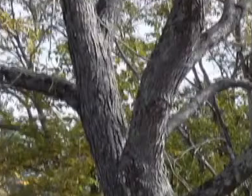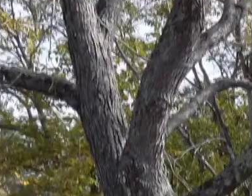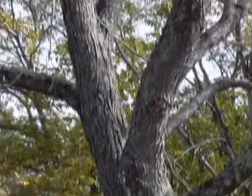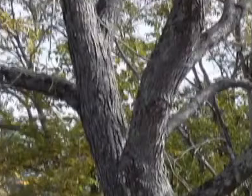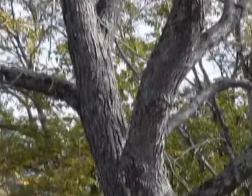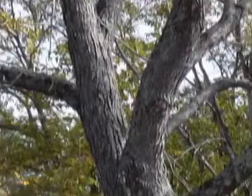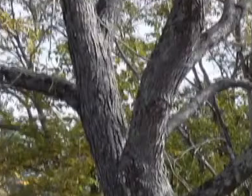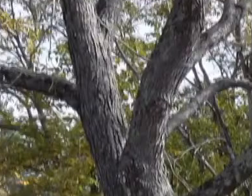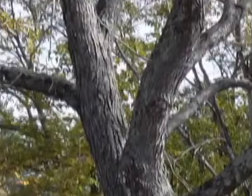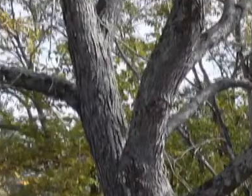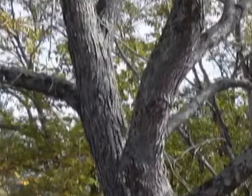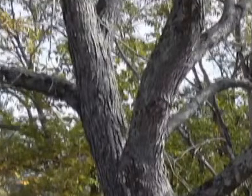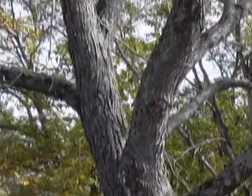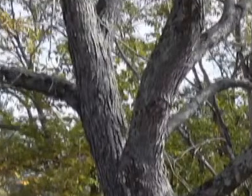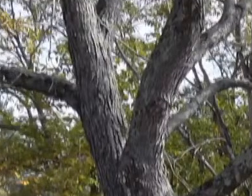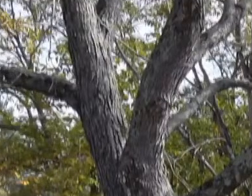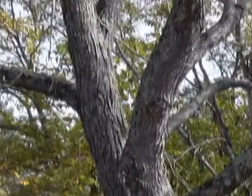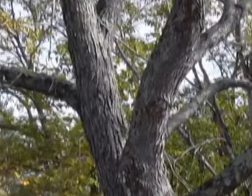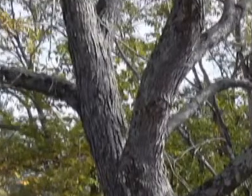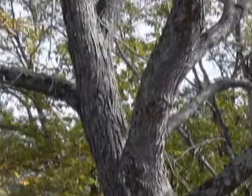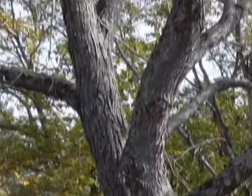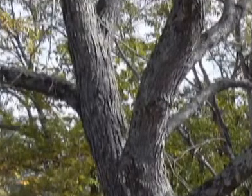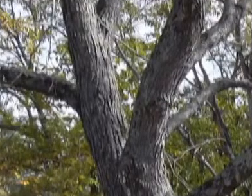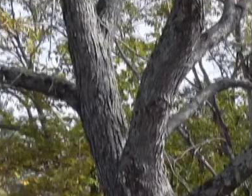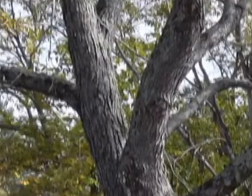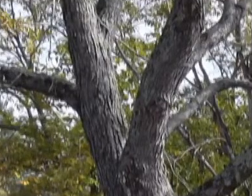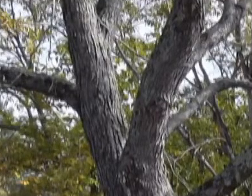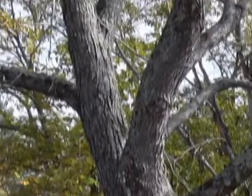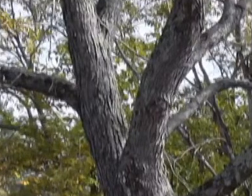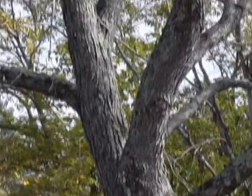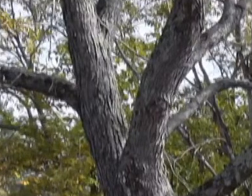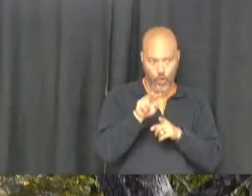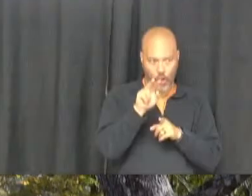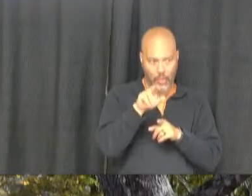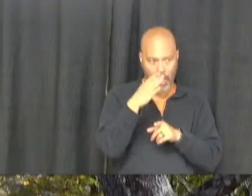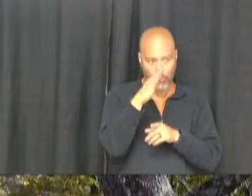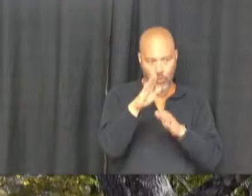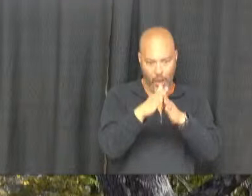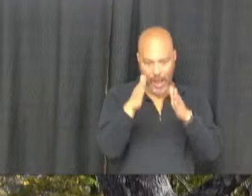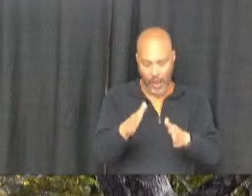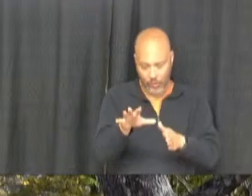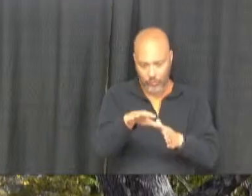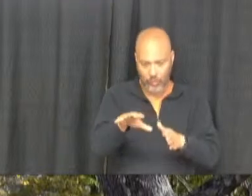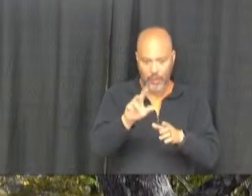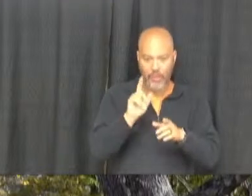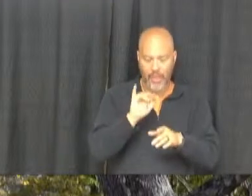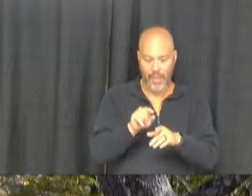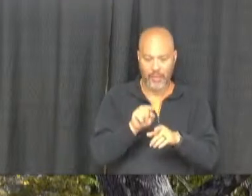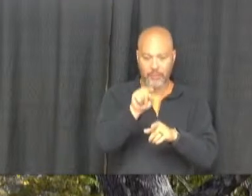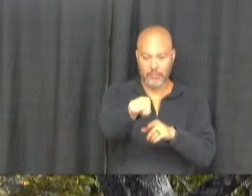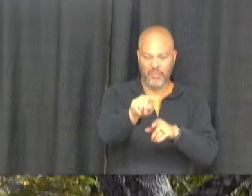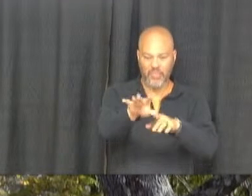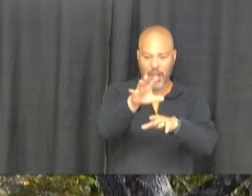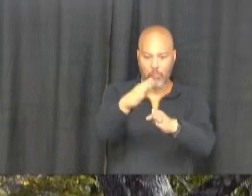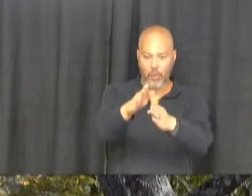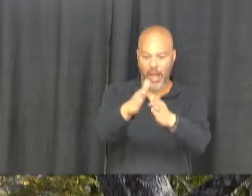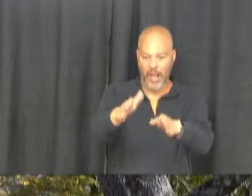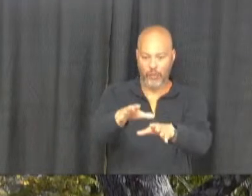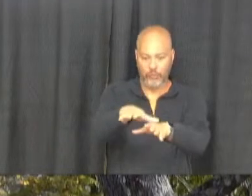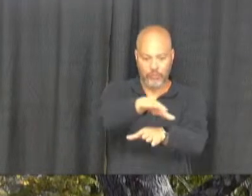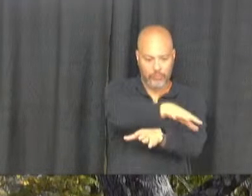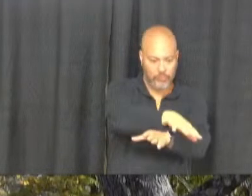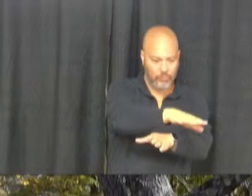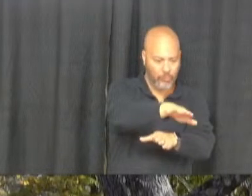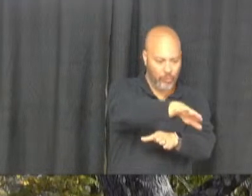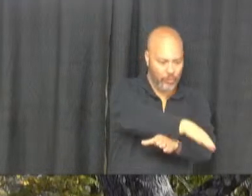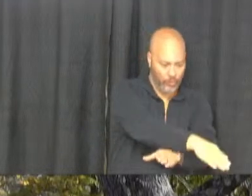Here's the property in question. You're looking right across the street at it. So it's that little blue house and then a vacant lot to the left. Those lots are considerably lower than